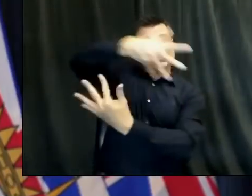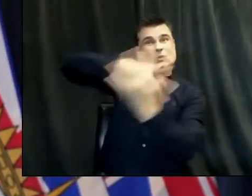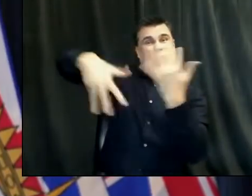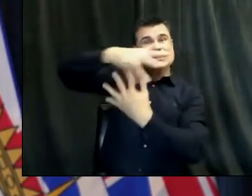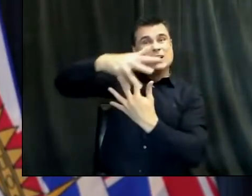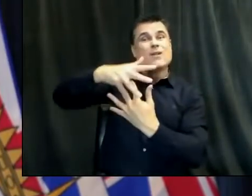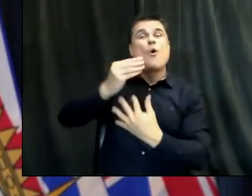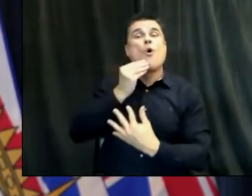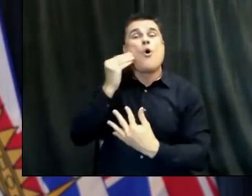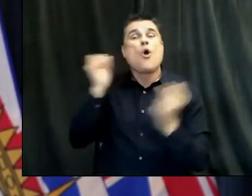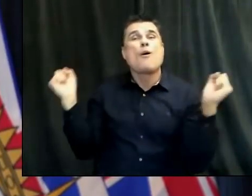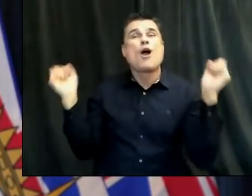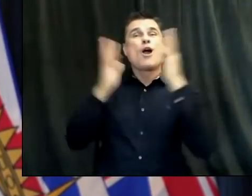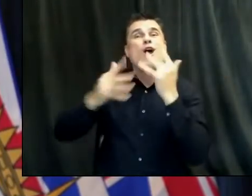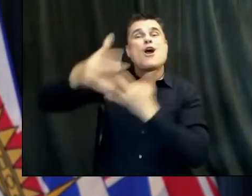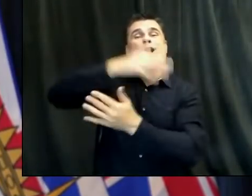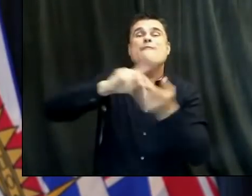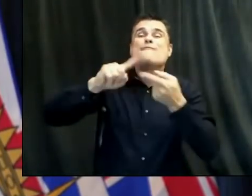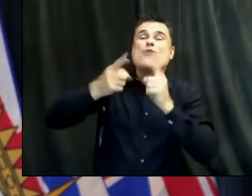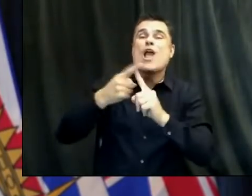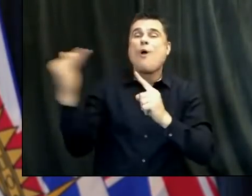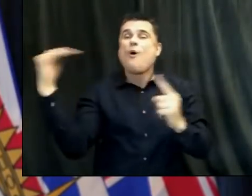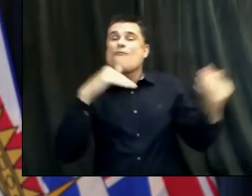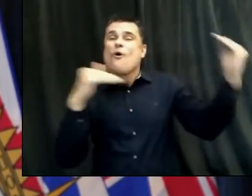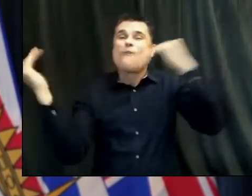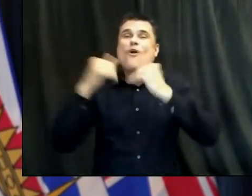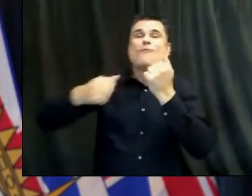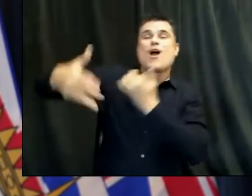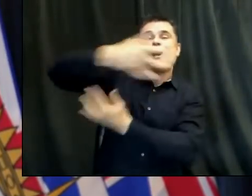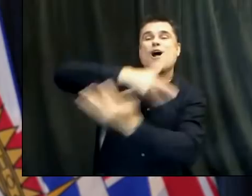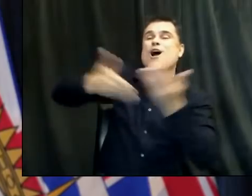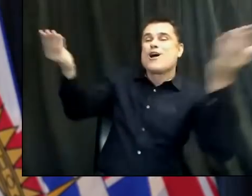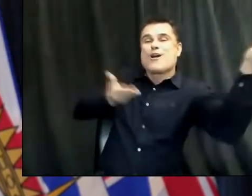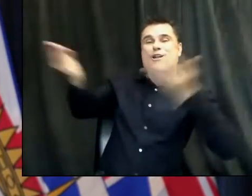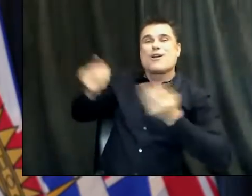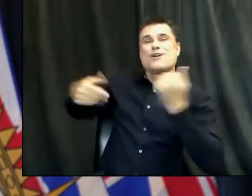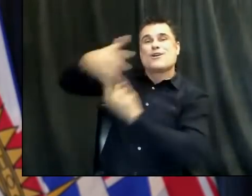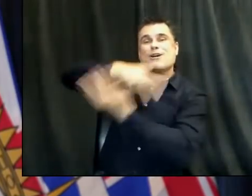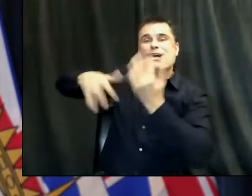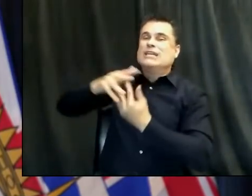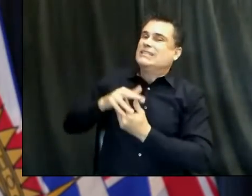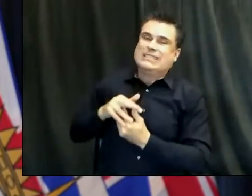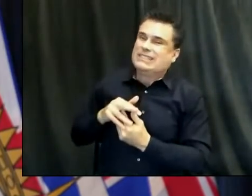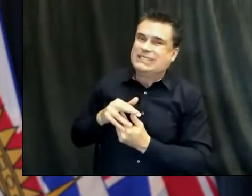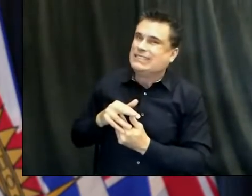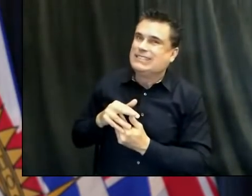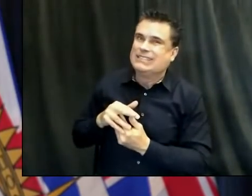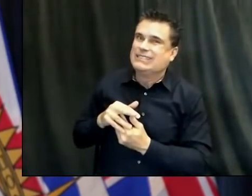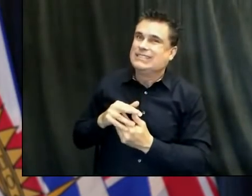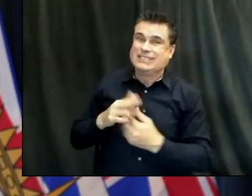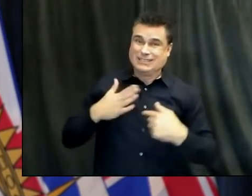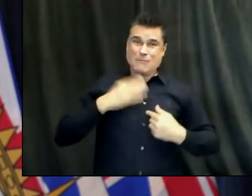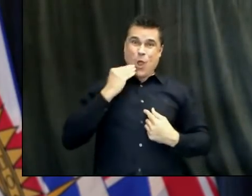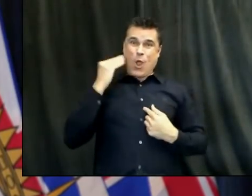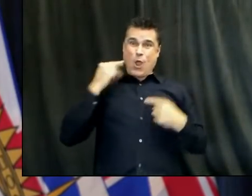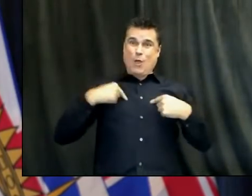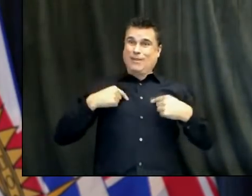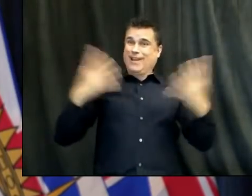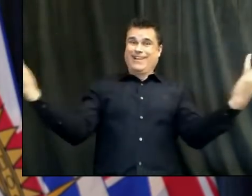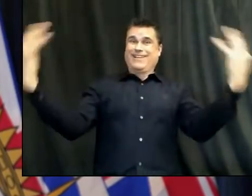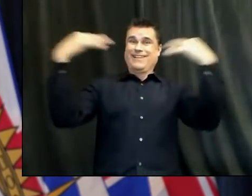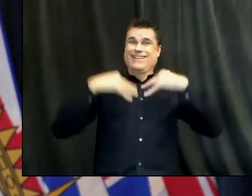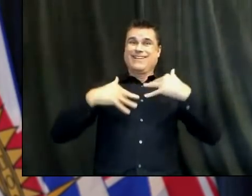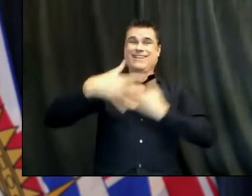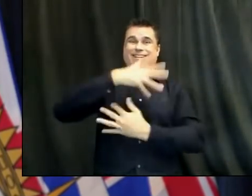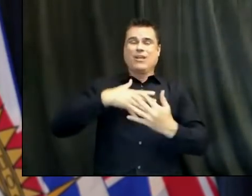Do that remotely so that we're not passing this virus on to those that we care most about. And let's make this weekend a